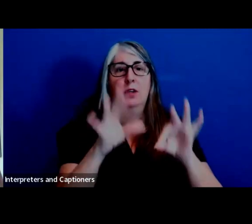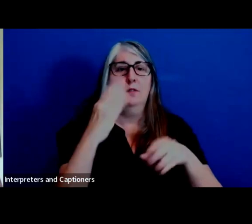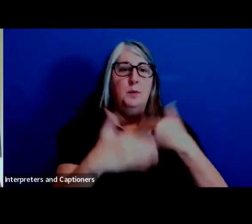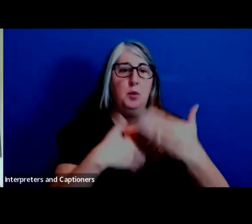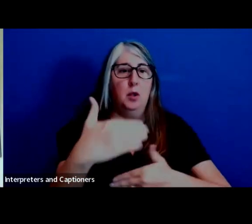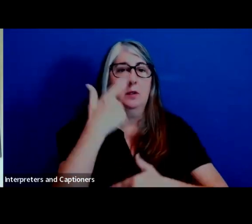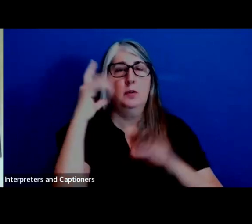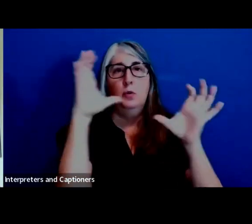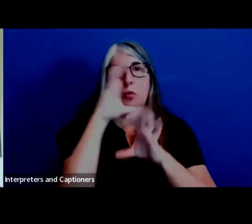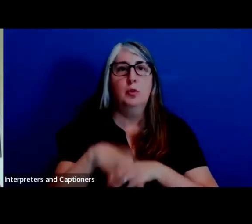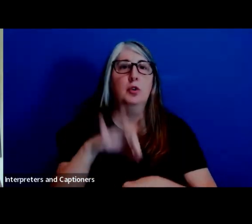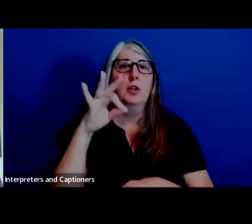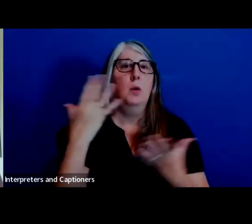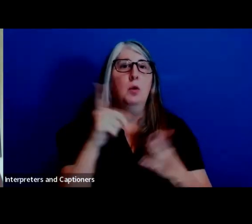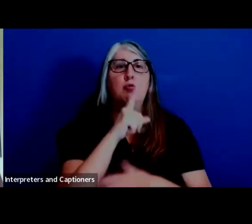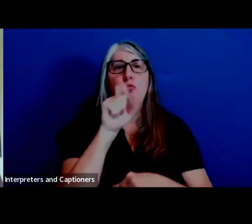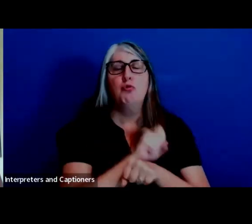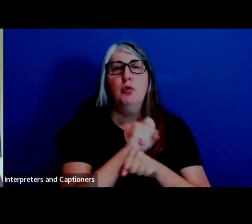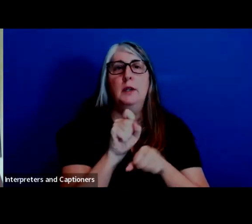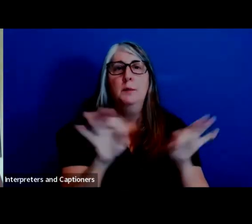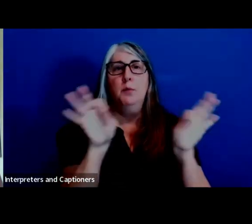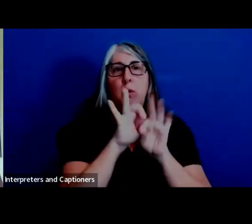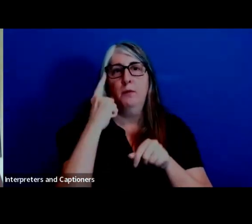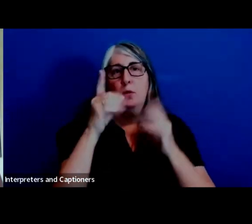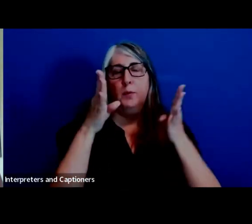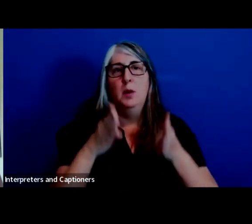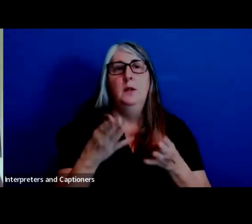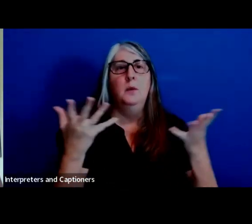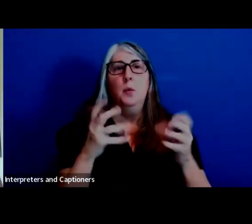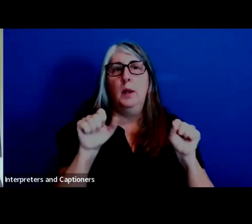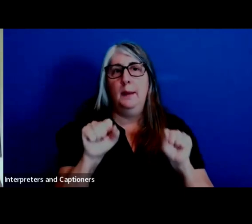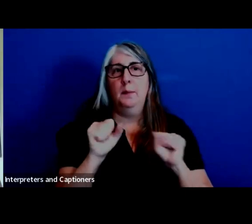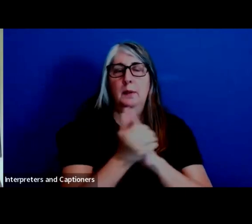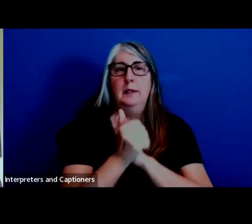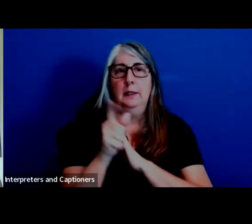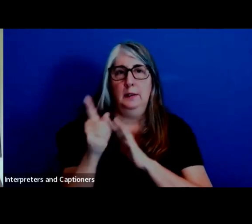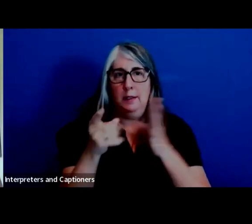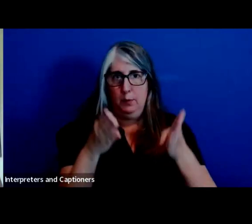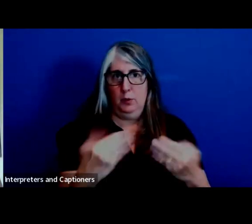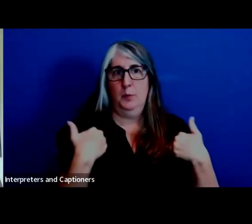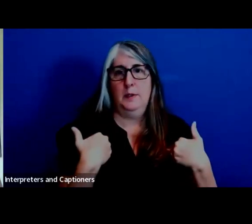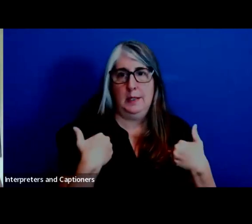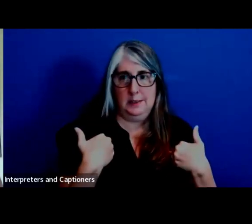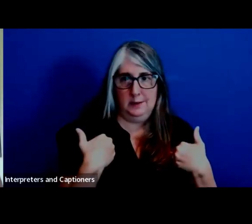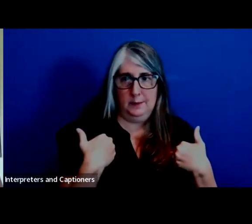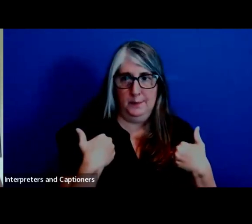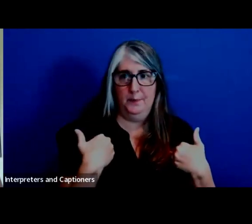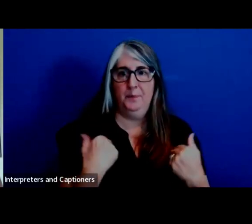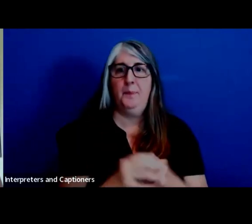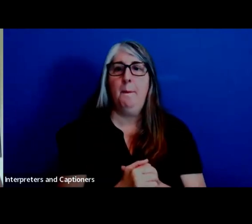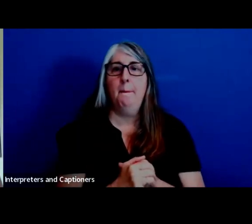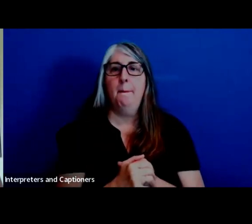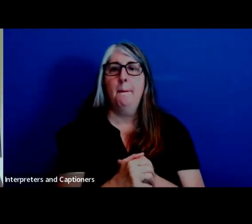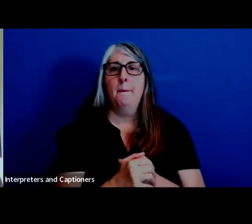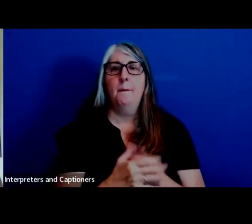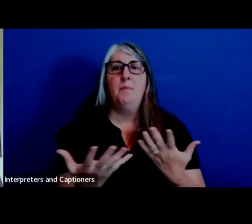what is truly important to and about a person and what capabilities and skills that person possesses. It is